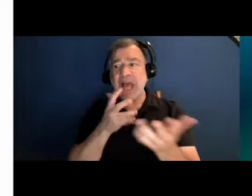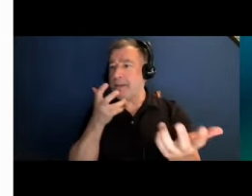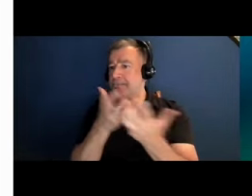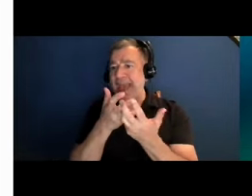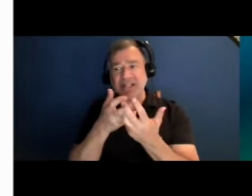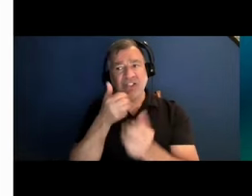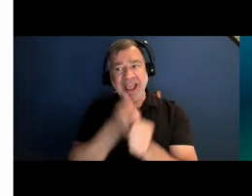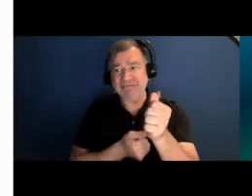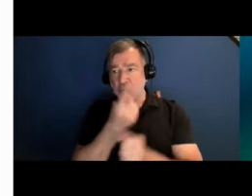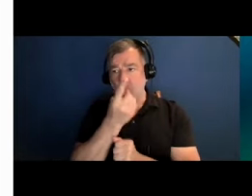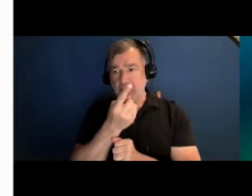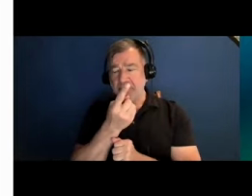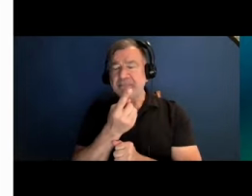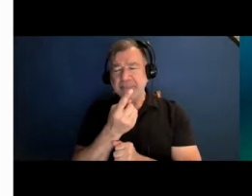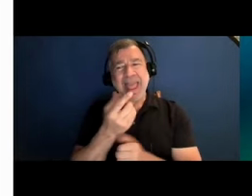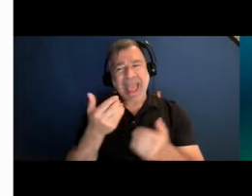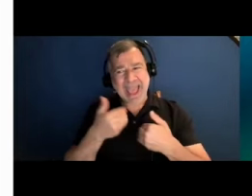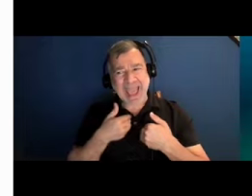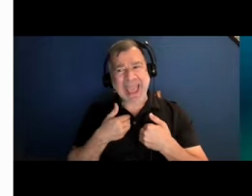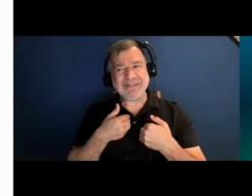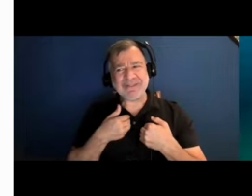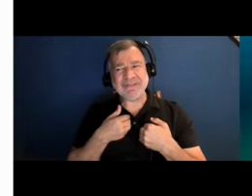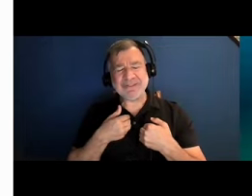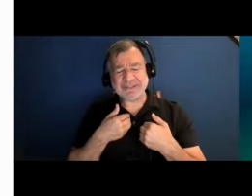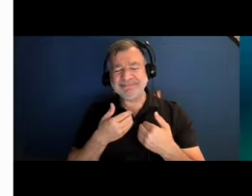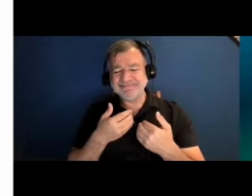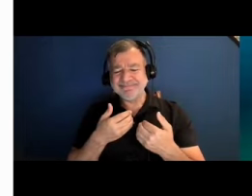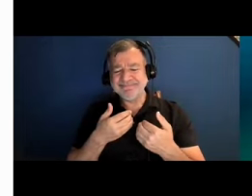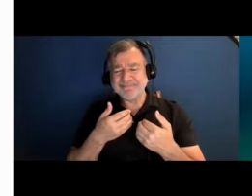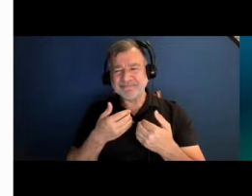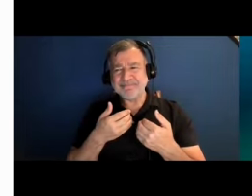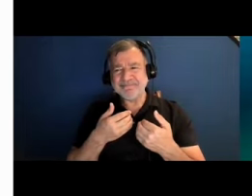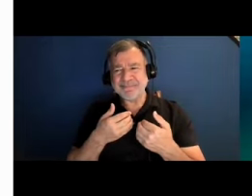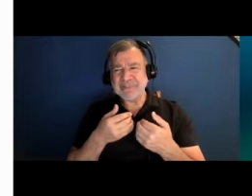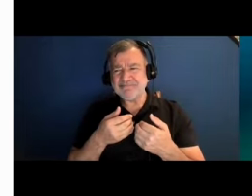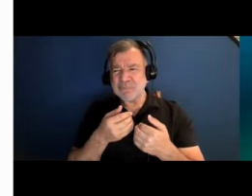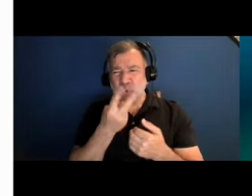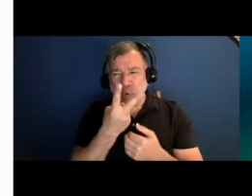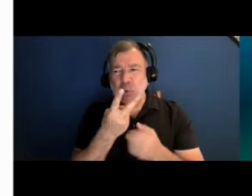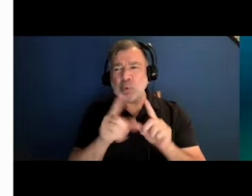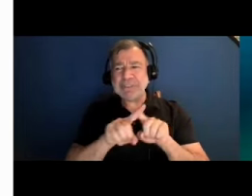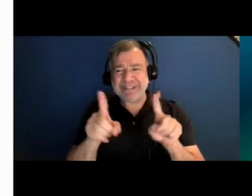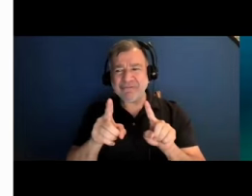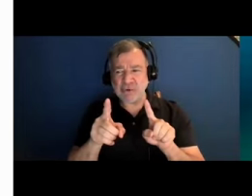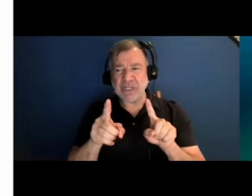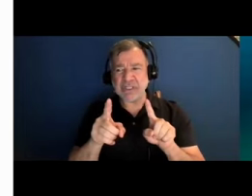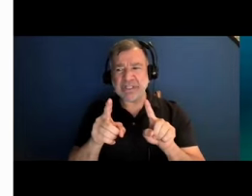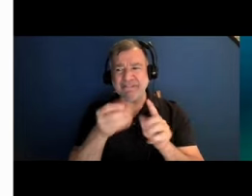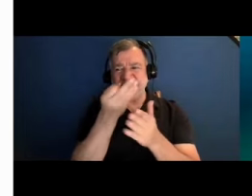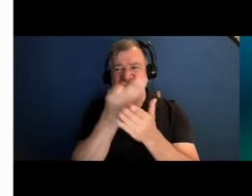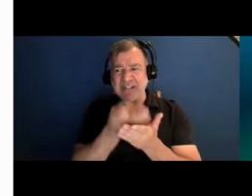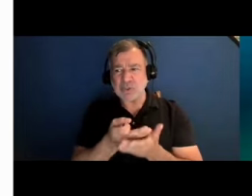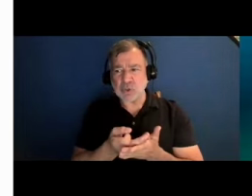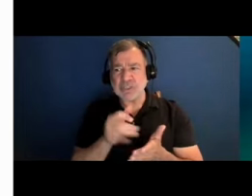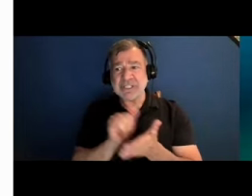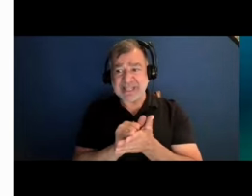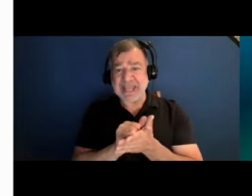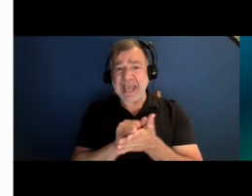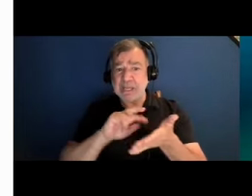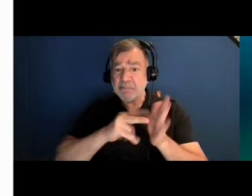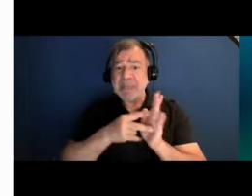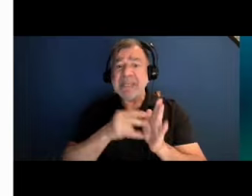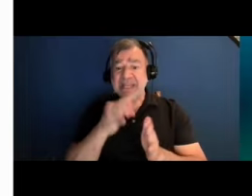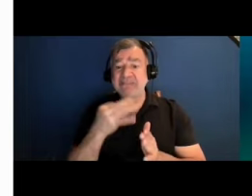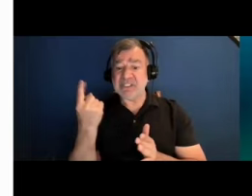there are there are 2 different factors that determine if someone is eligible for